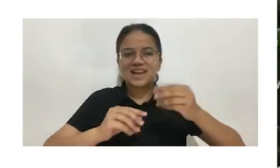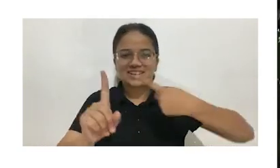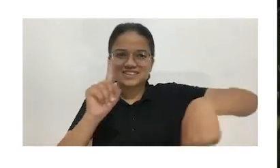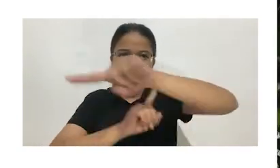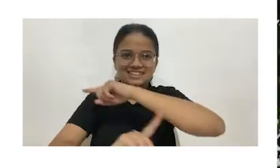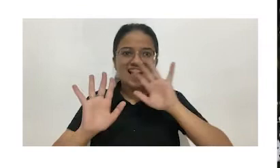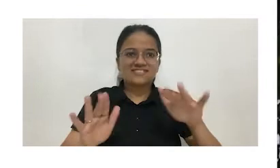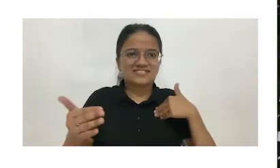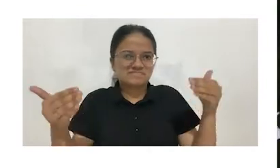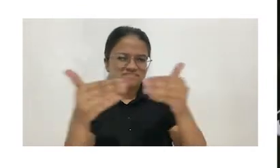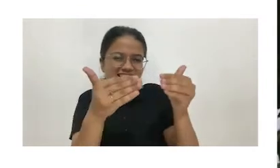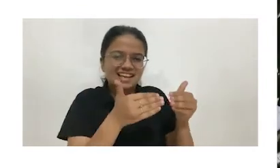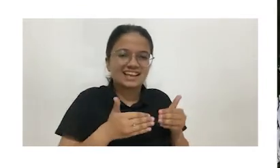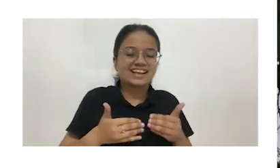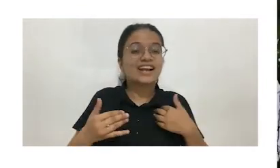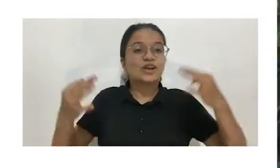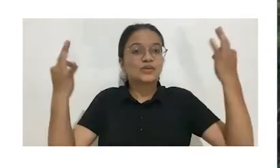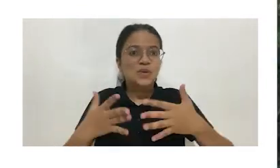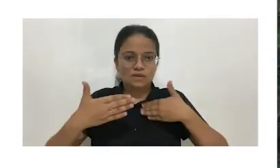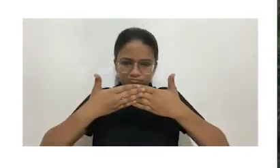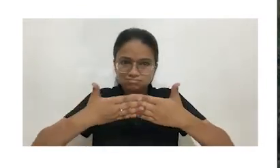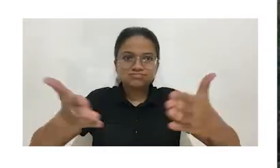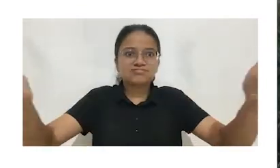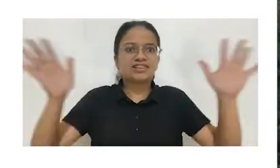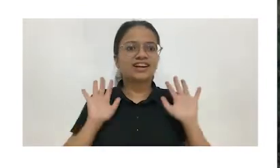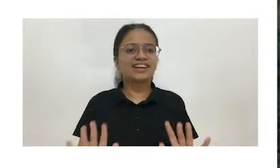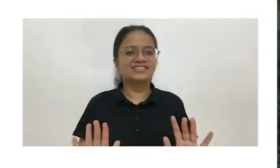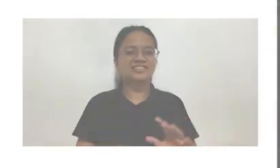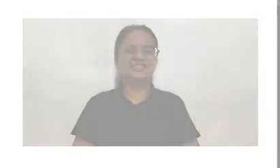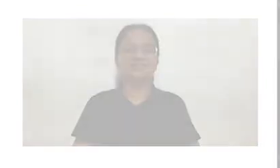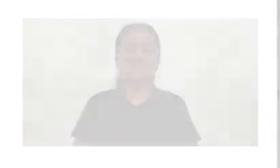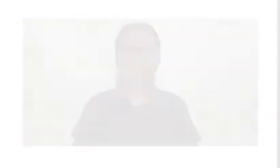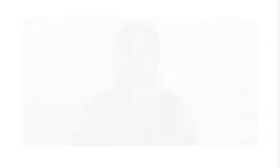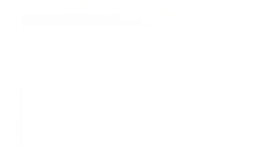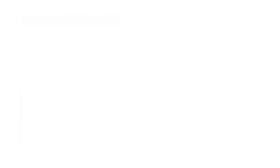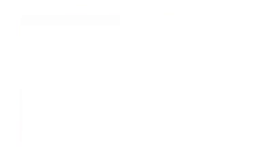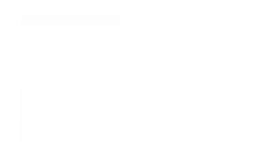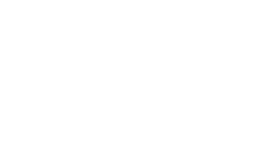hope Bangalore is as excited to greet us as we are to open our doors to them.